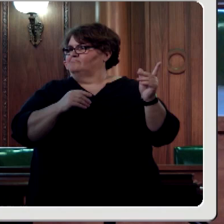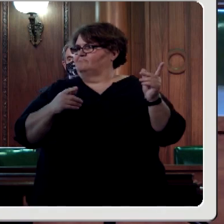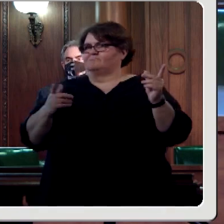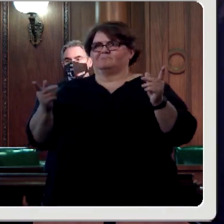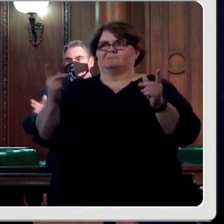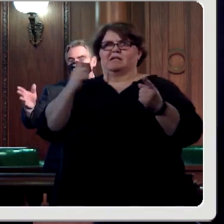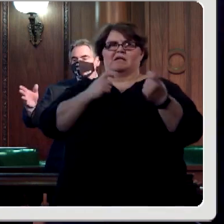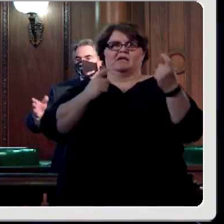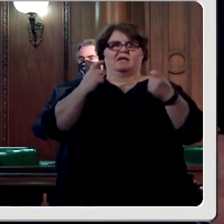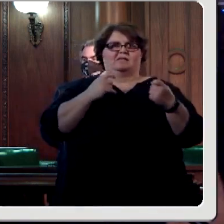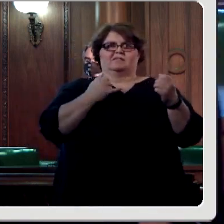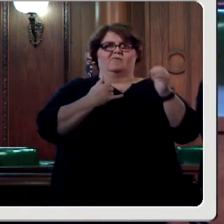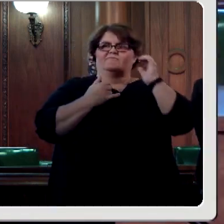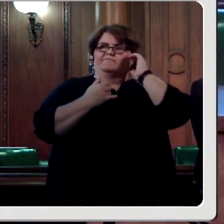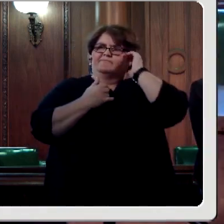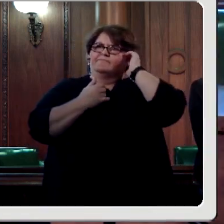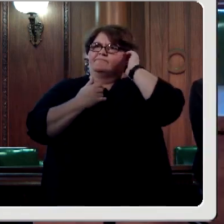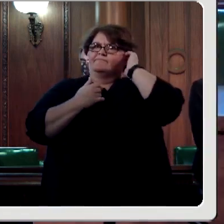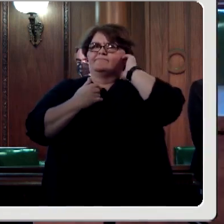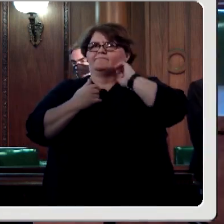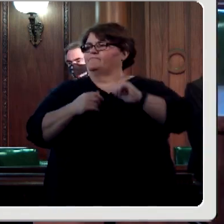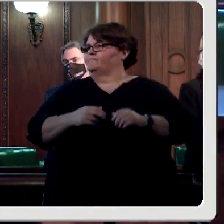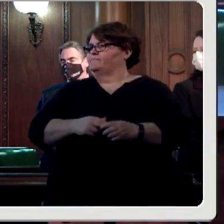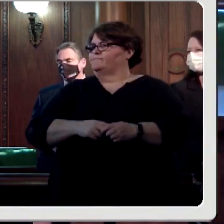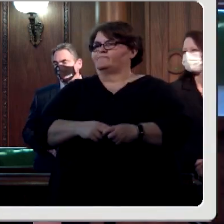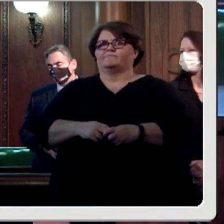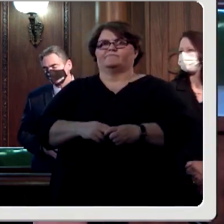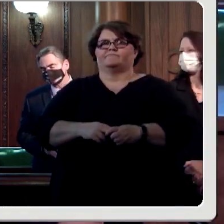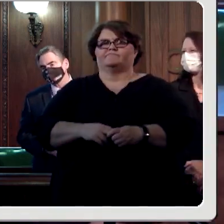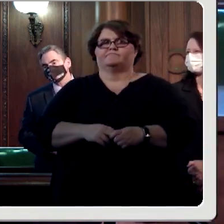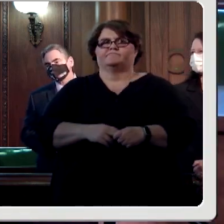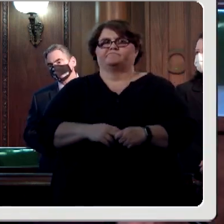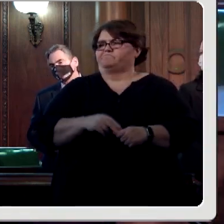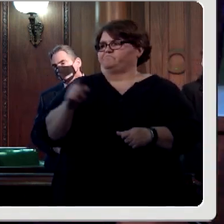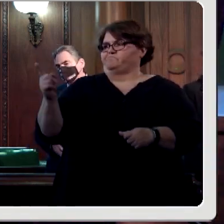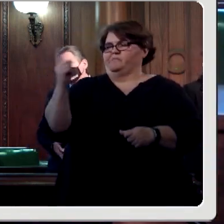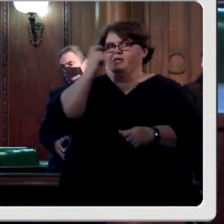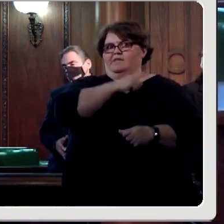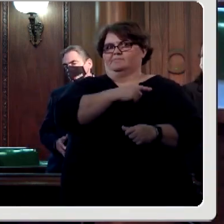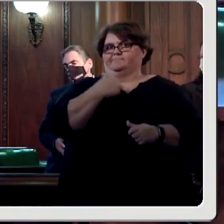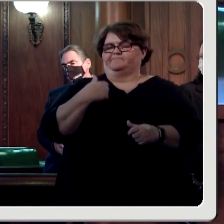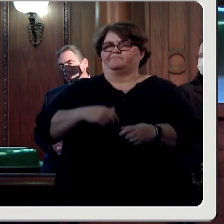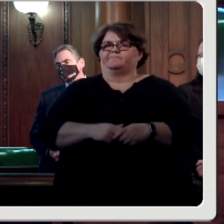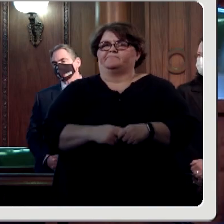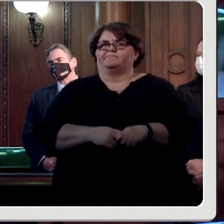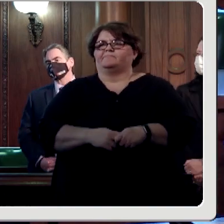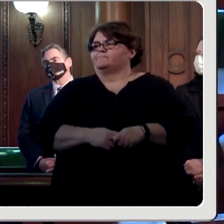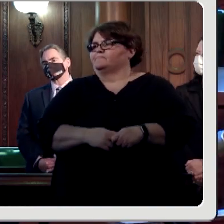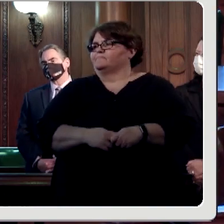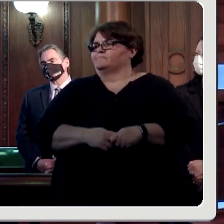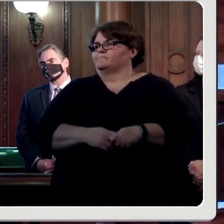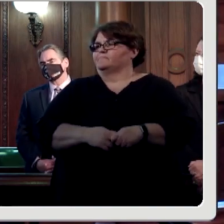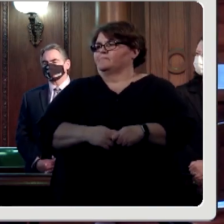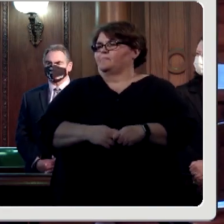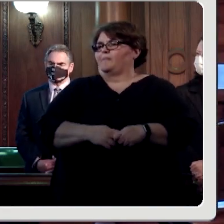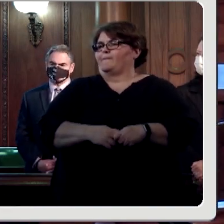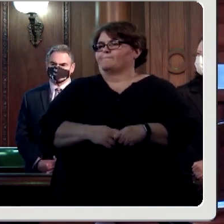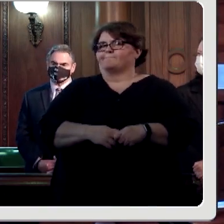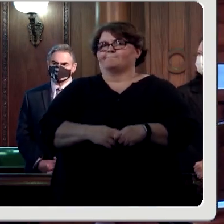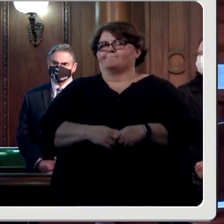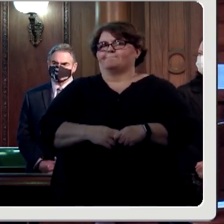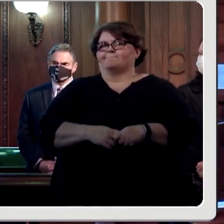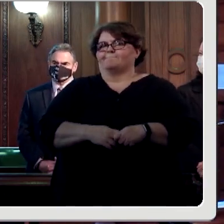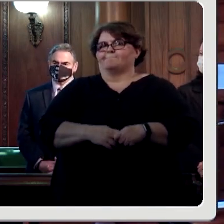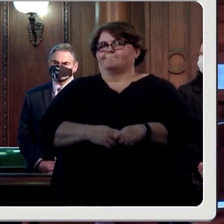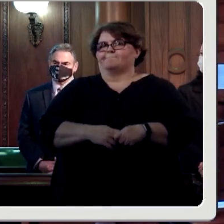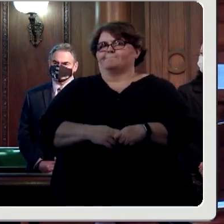Hessler, Dr. Roose, Audrey? Hi, I wanted to ask both of you about the Johnson & Johnson